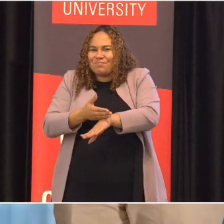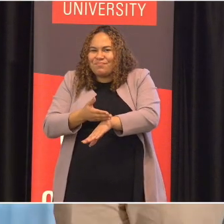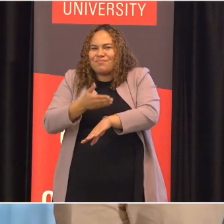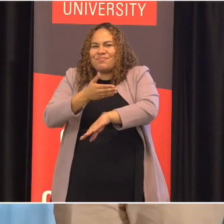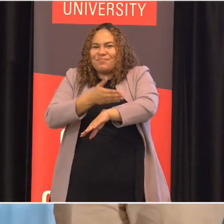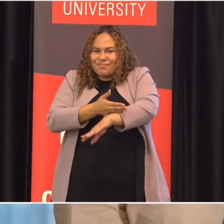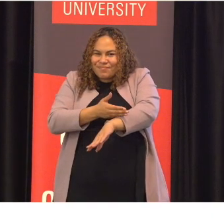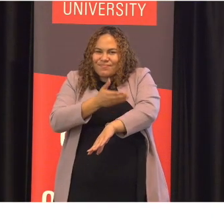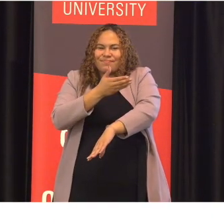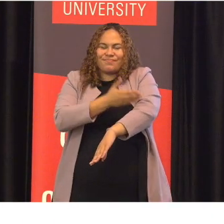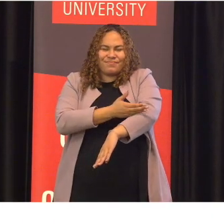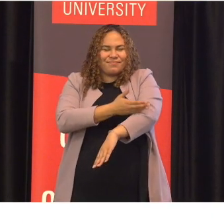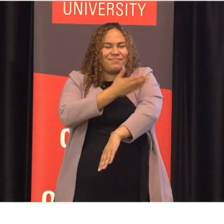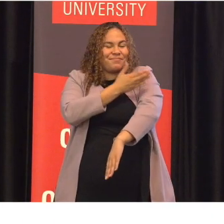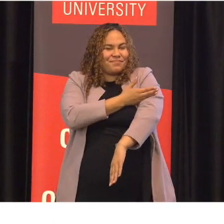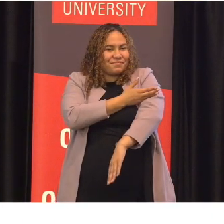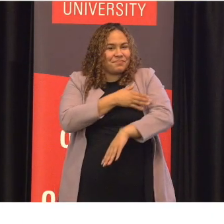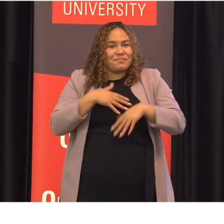So